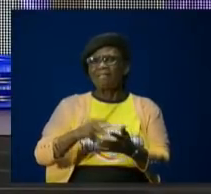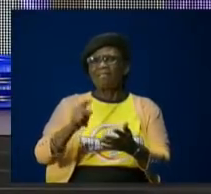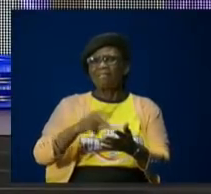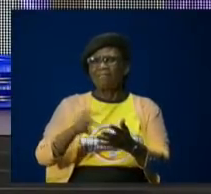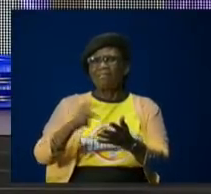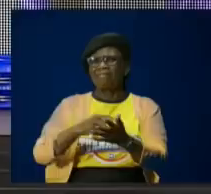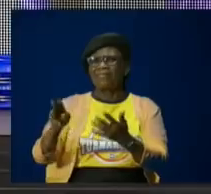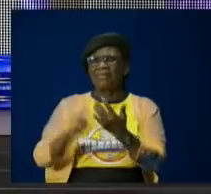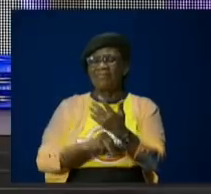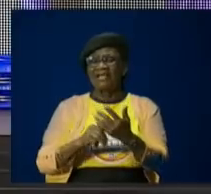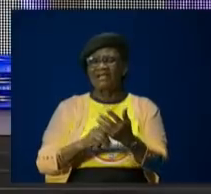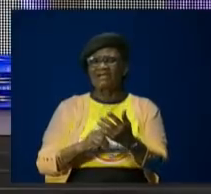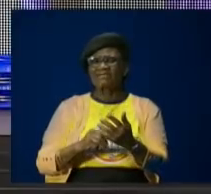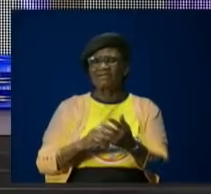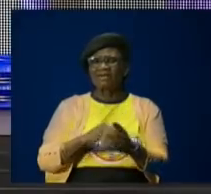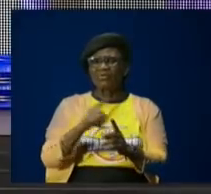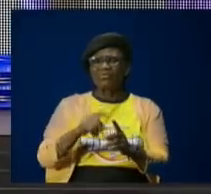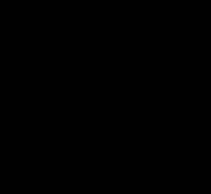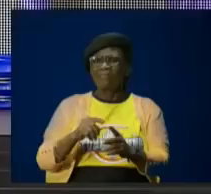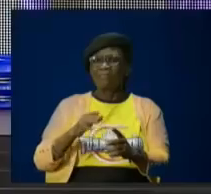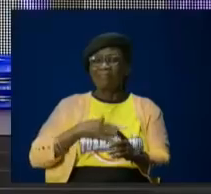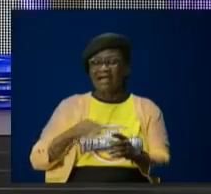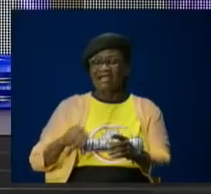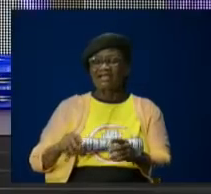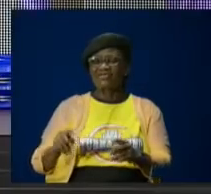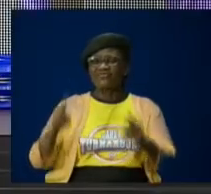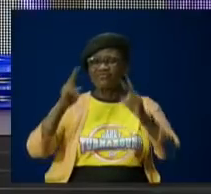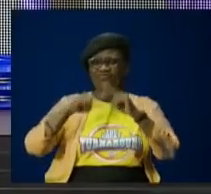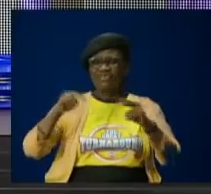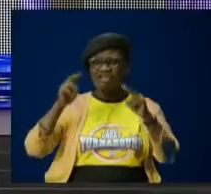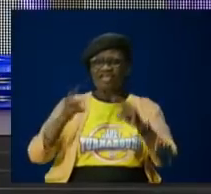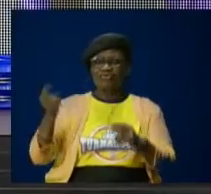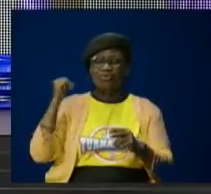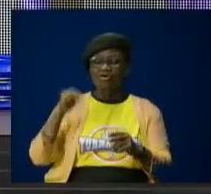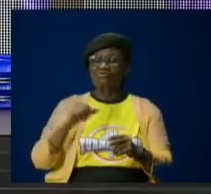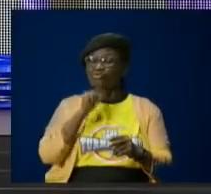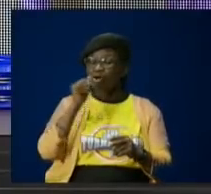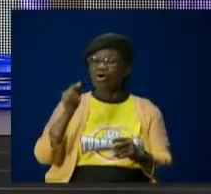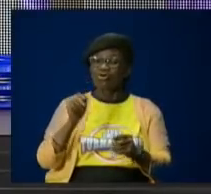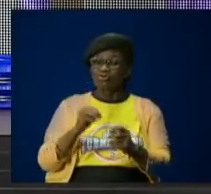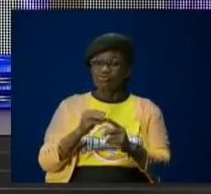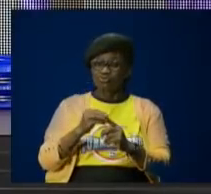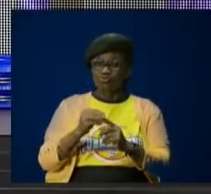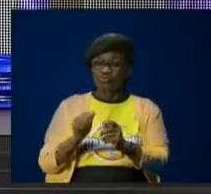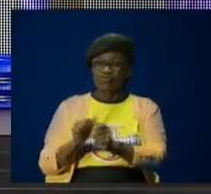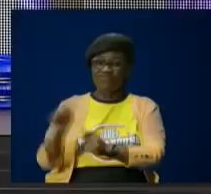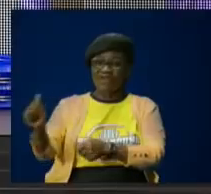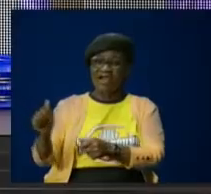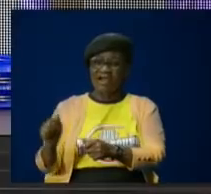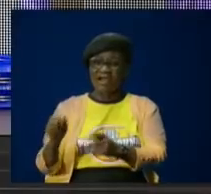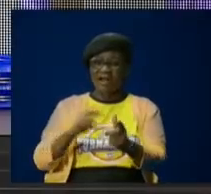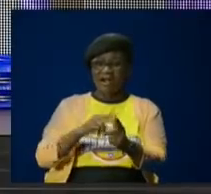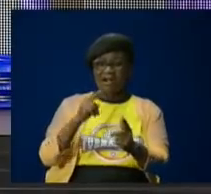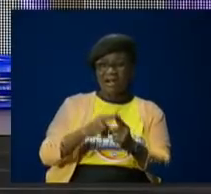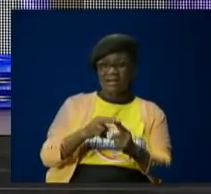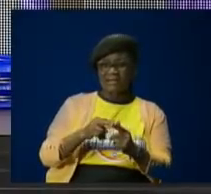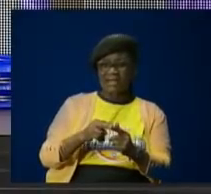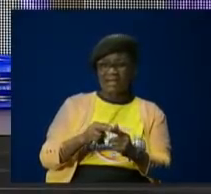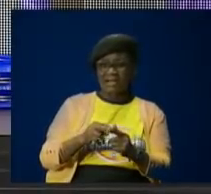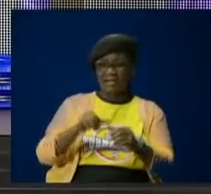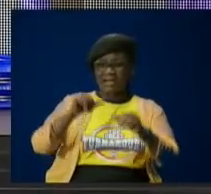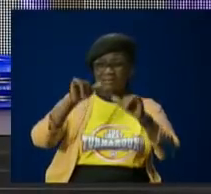though my village is not too far, rather than stay in my village, I go and spend the night with